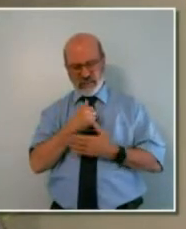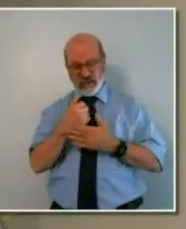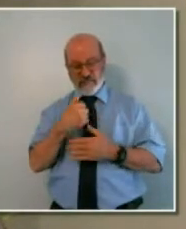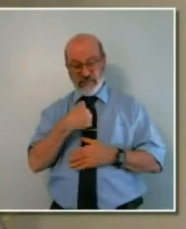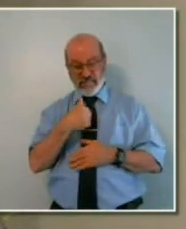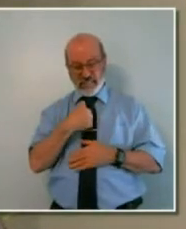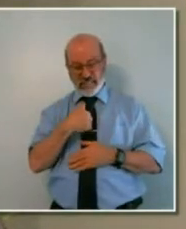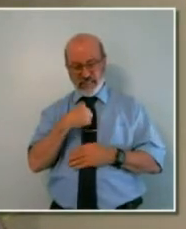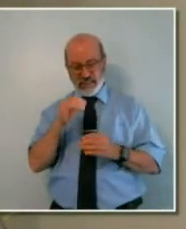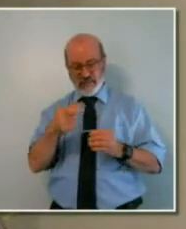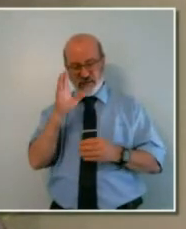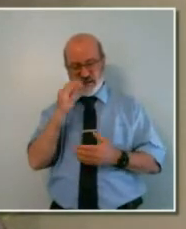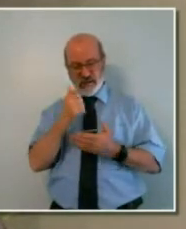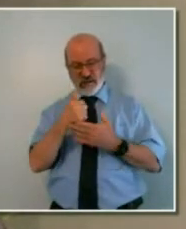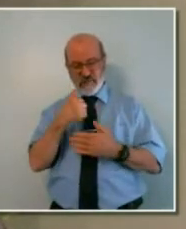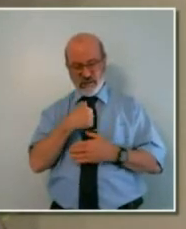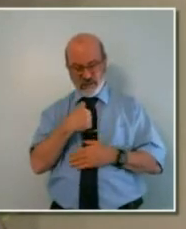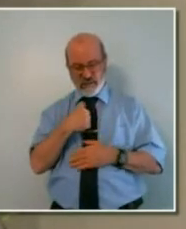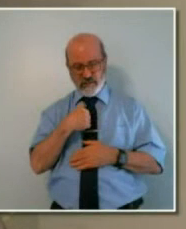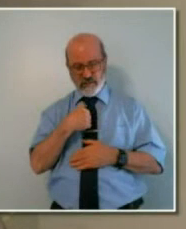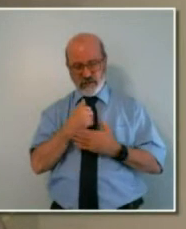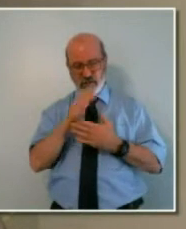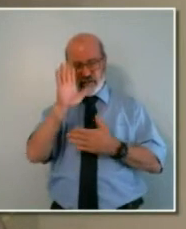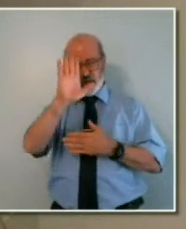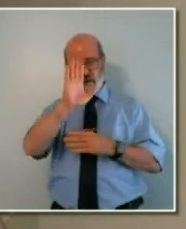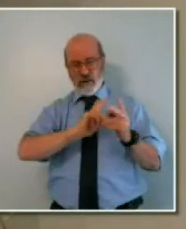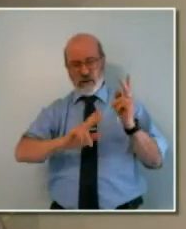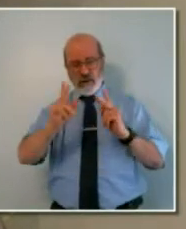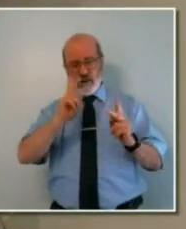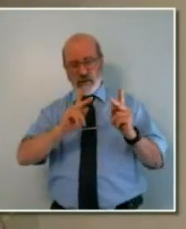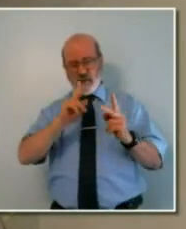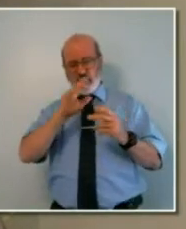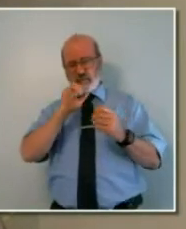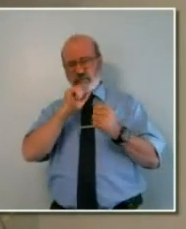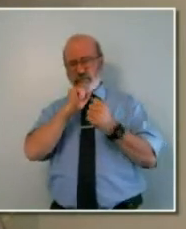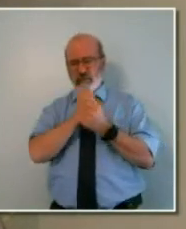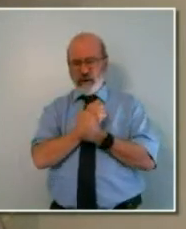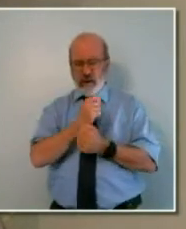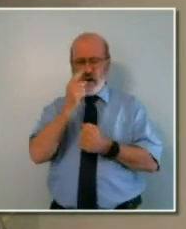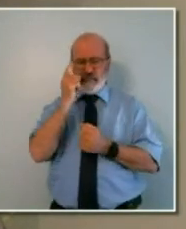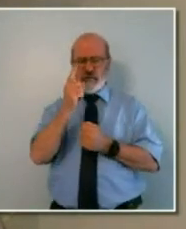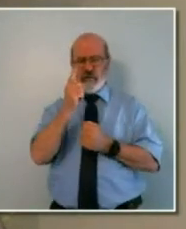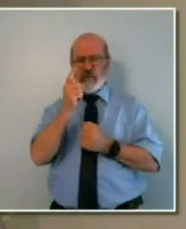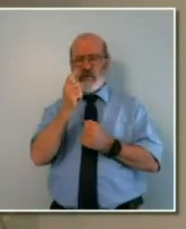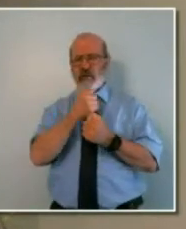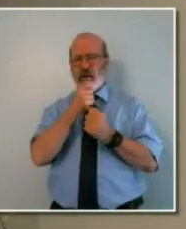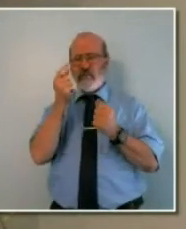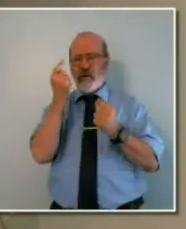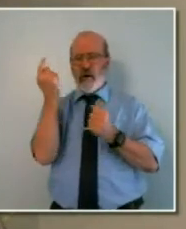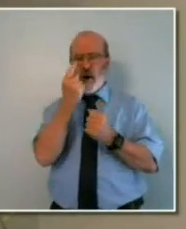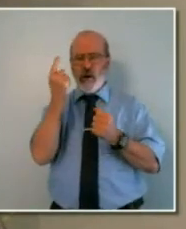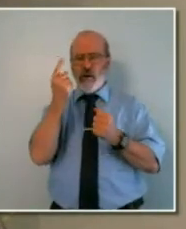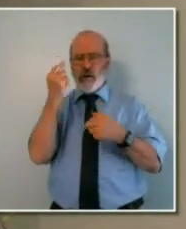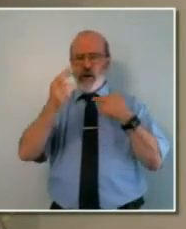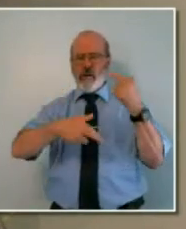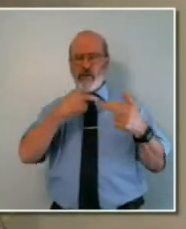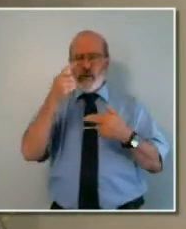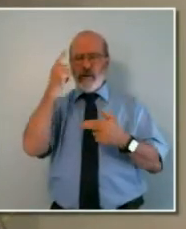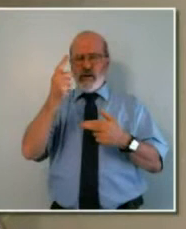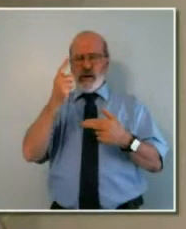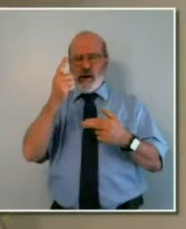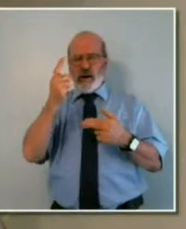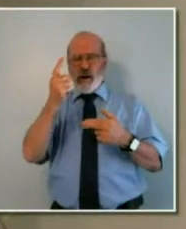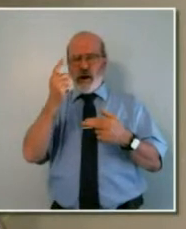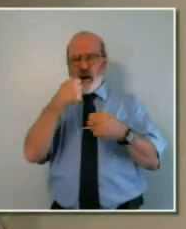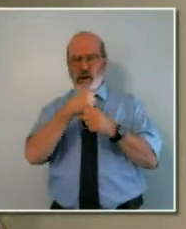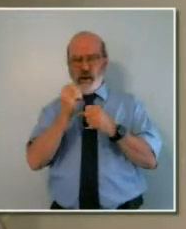Oh God, help me and help your people to fall in love with you and to love you always and to rejoice in you, to frame